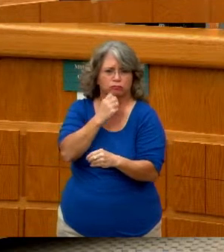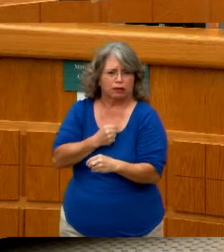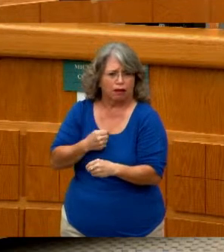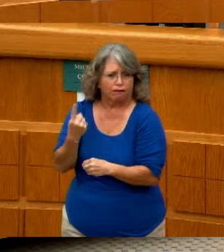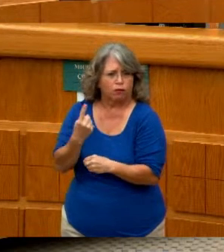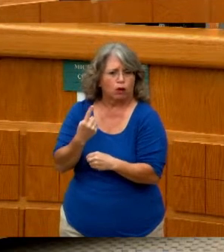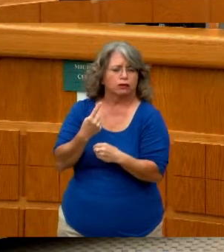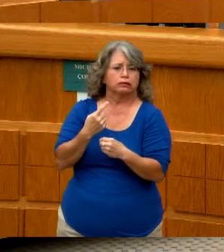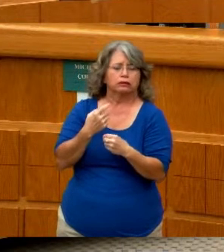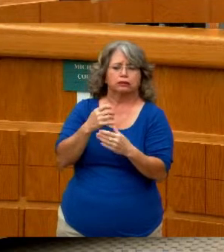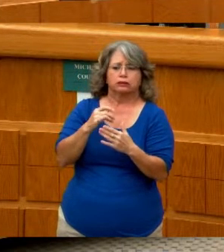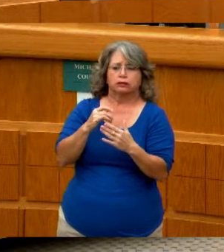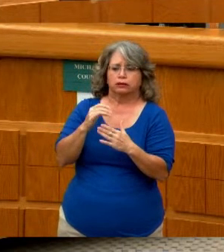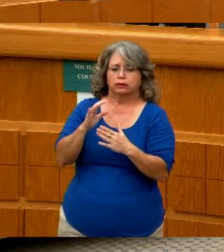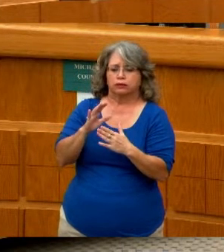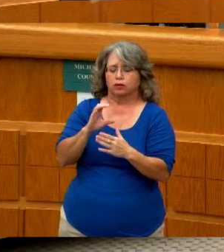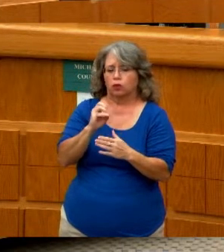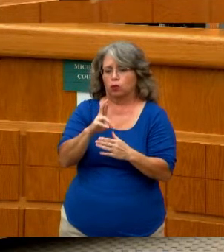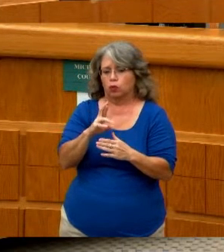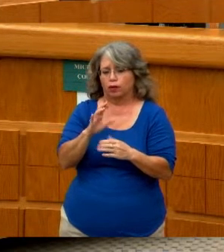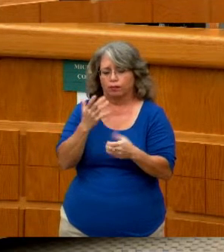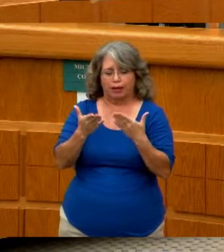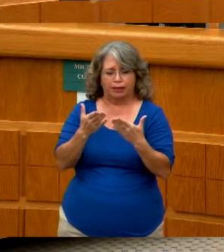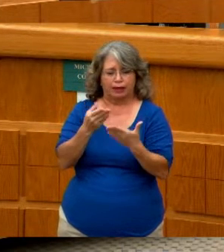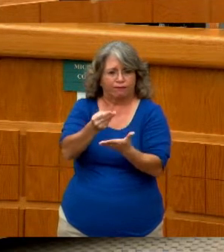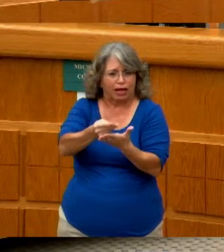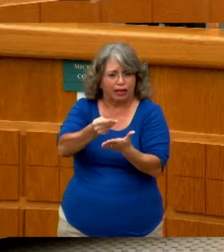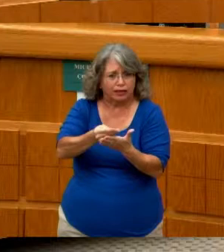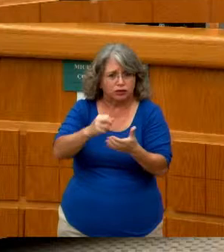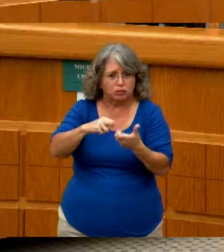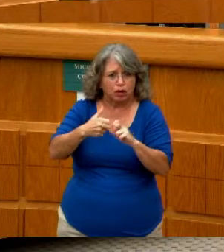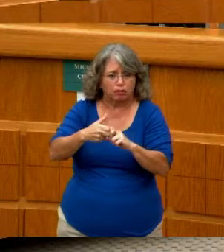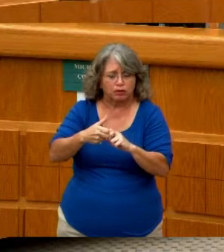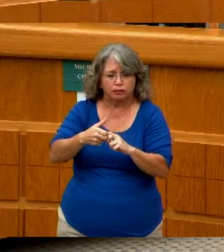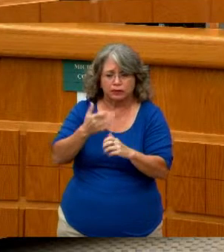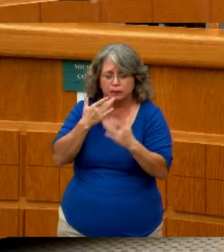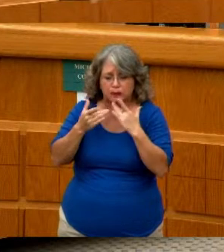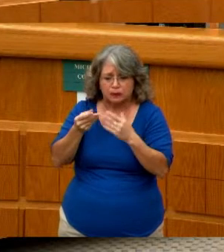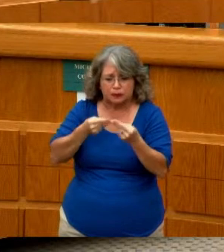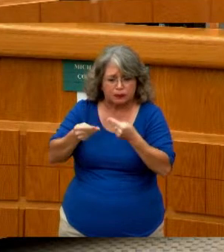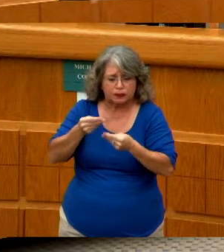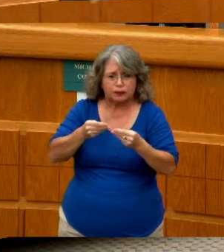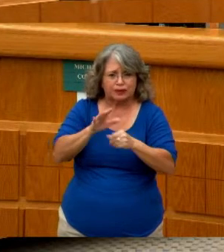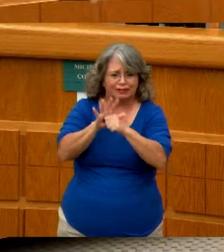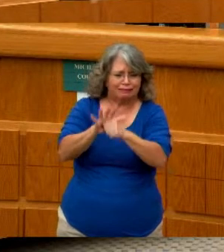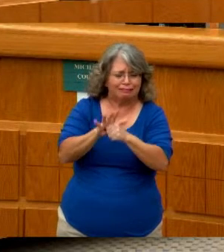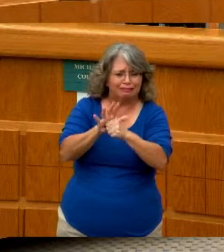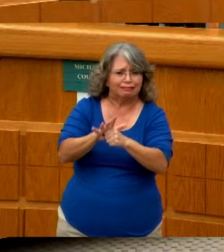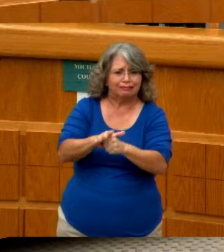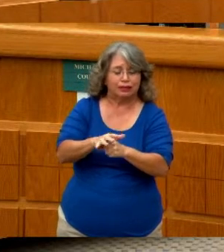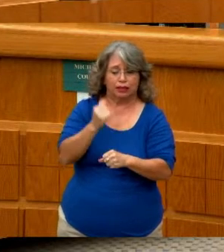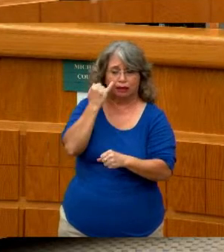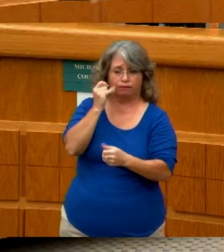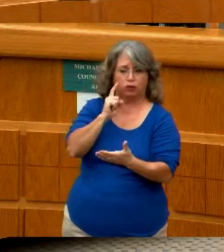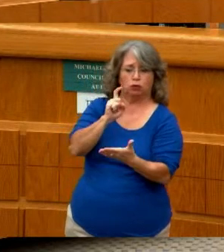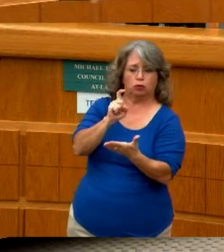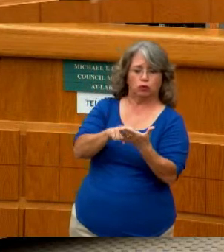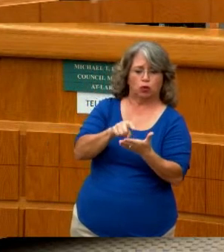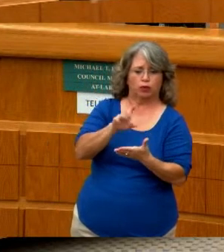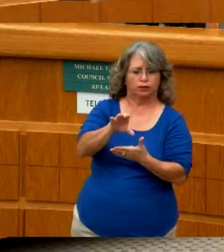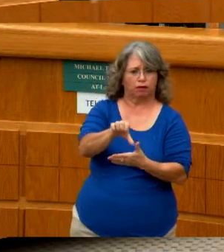or any type of financial situation regarding COVID-19. If you see loved ones or